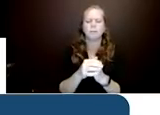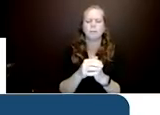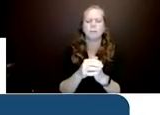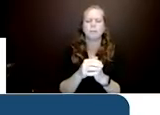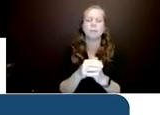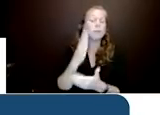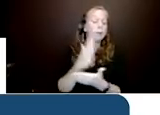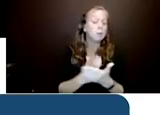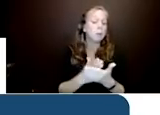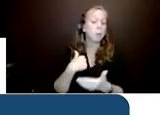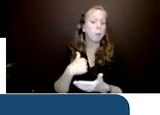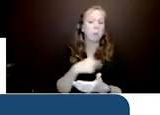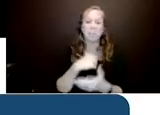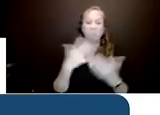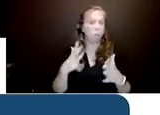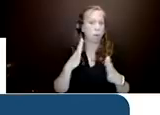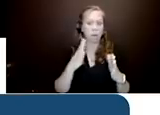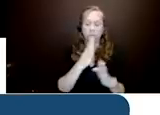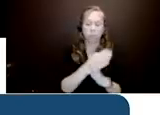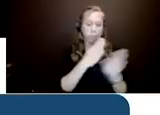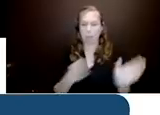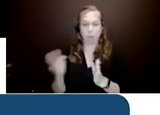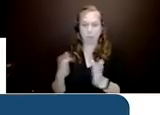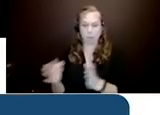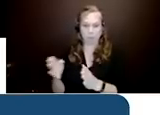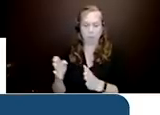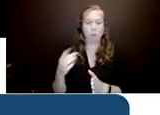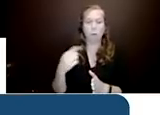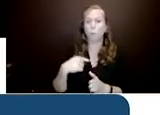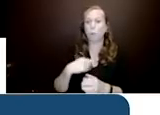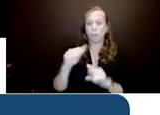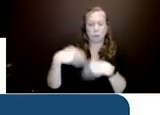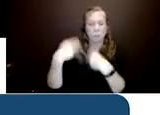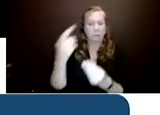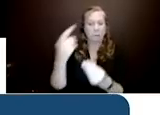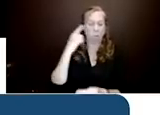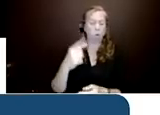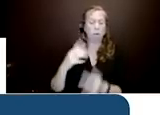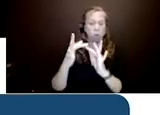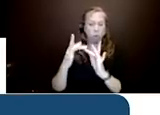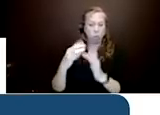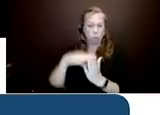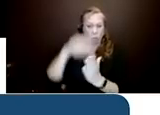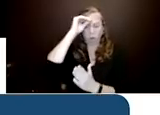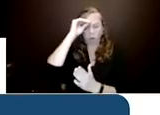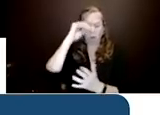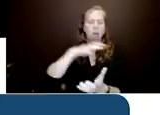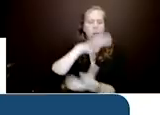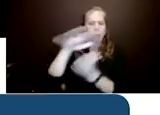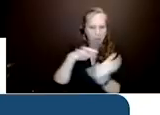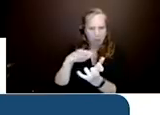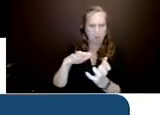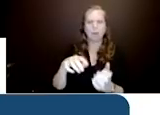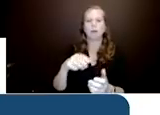some of what we are already planning. What we will deliver virtually will be a blended platform with